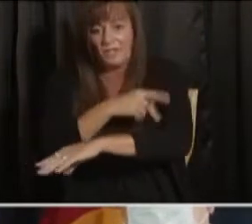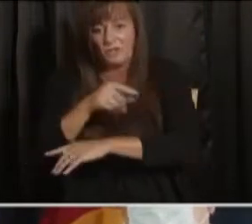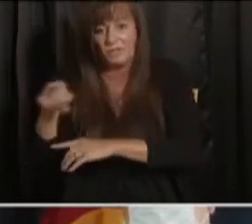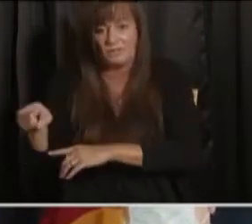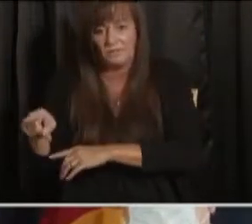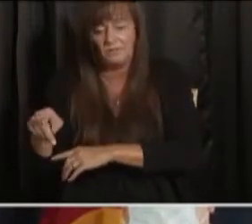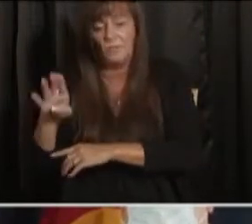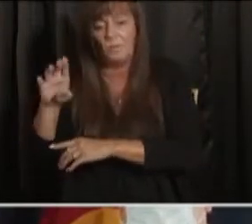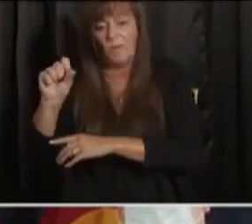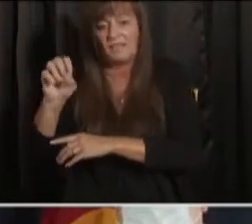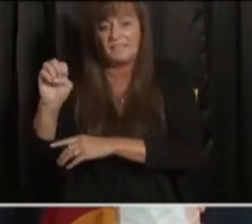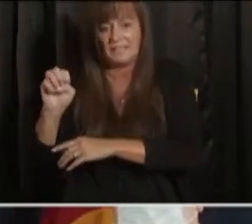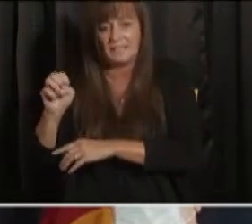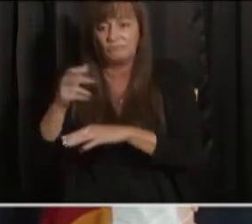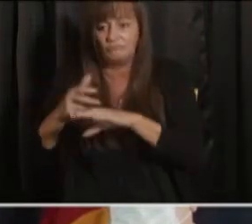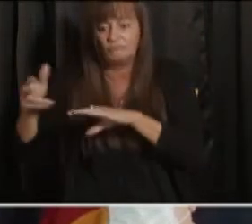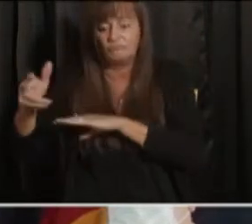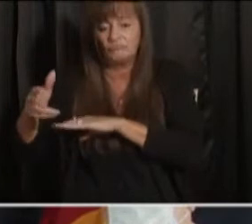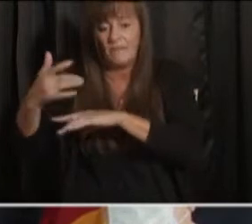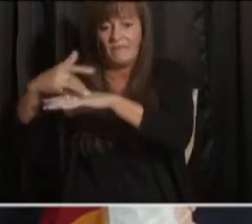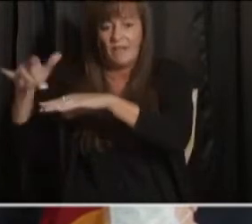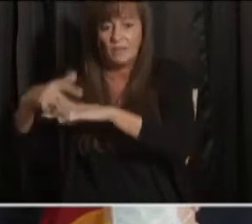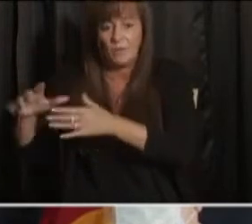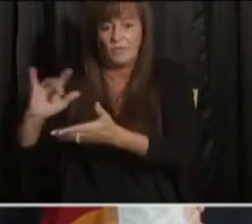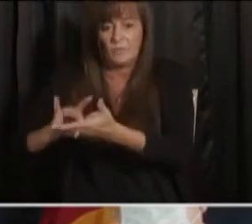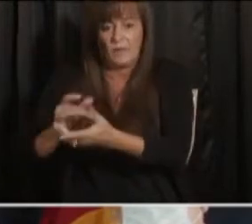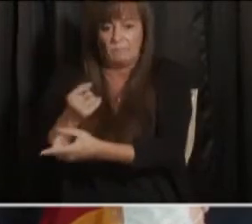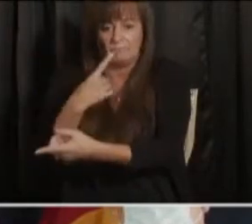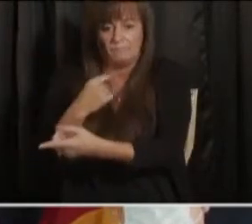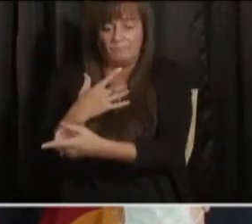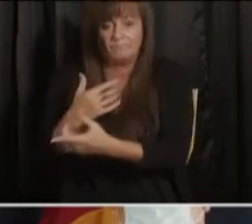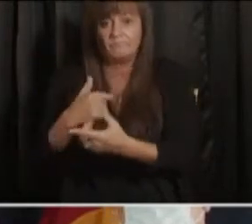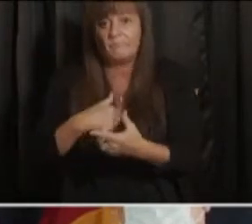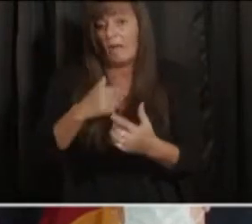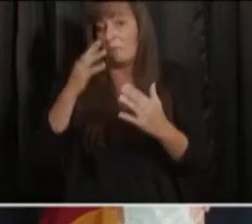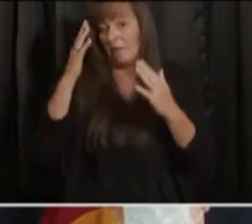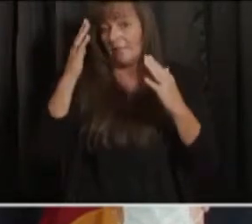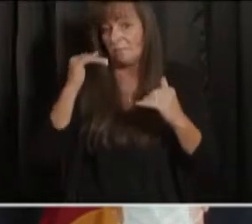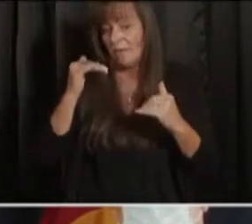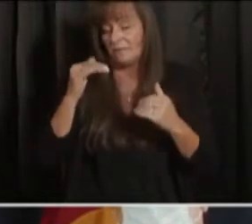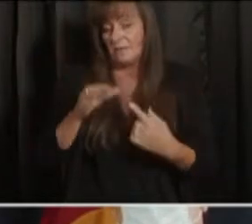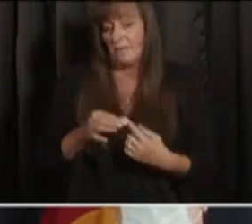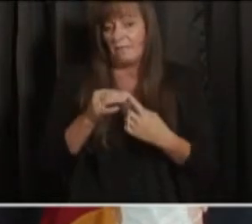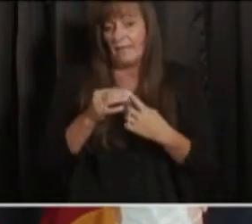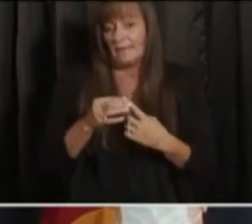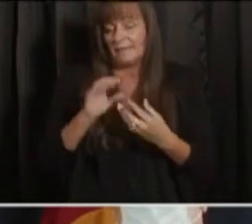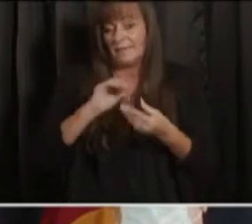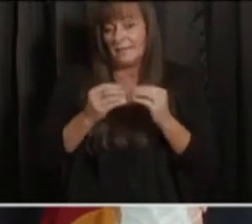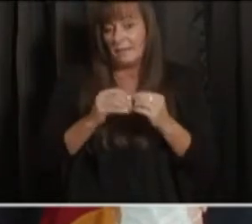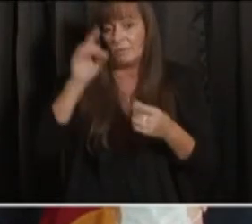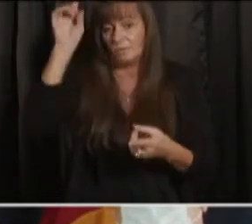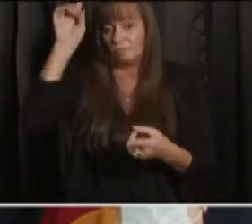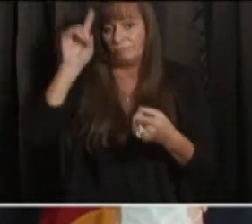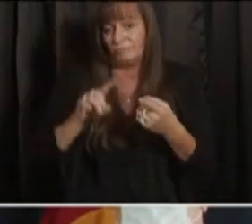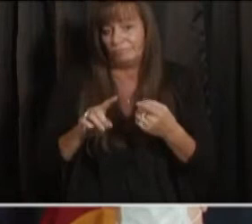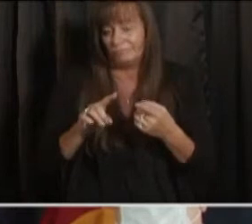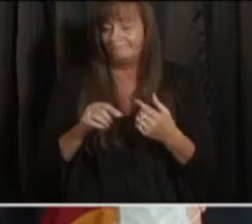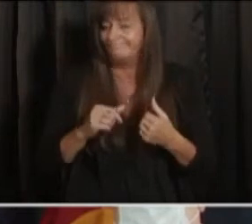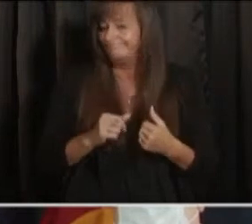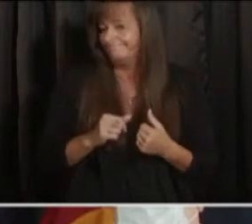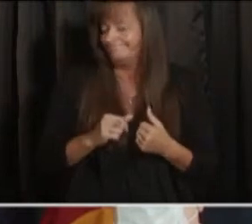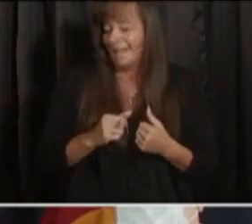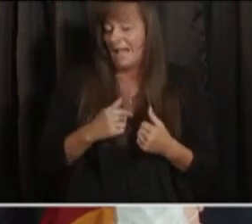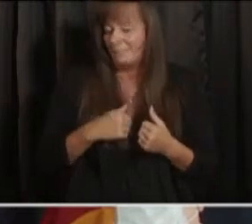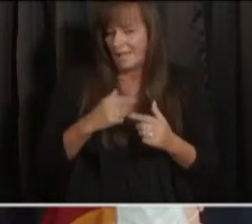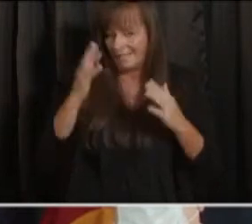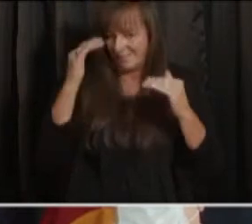that unless cases drop off in the next few days, and that's not something I necessarily expect, I would love to be